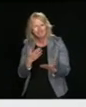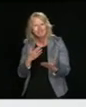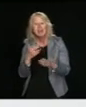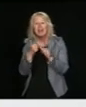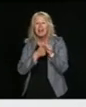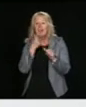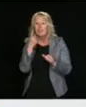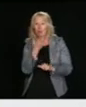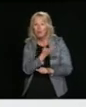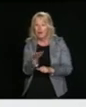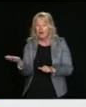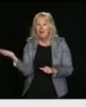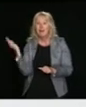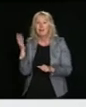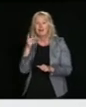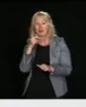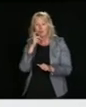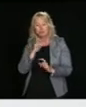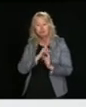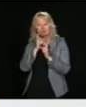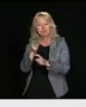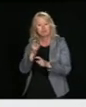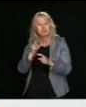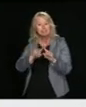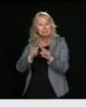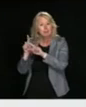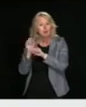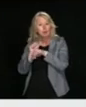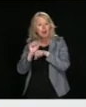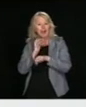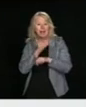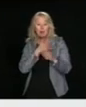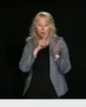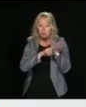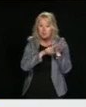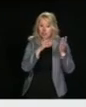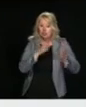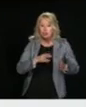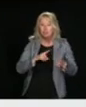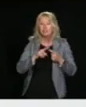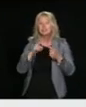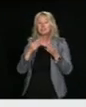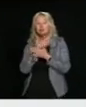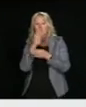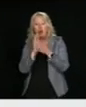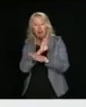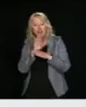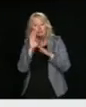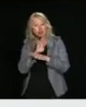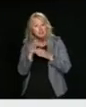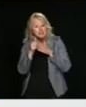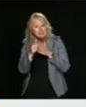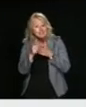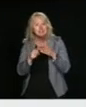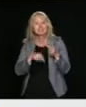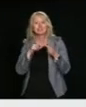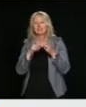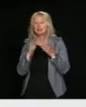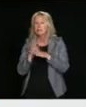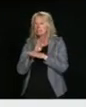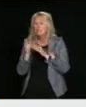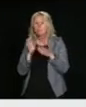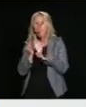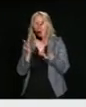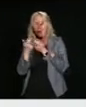efforts, our researchers, entrepreneurs, businesses, both large and small, I want to express my